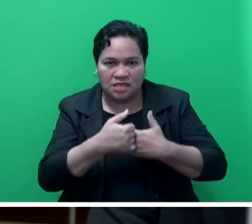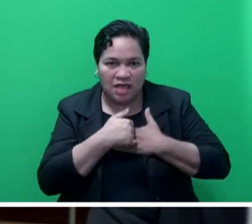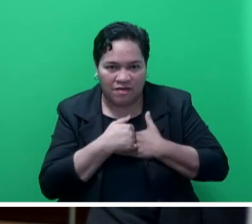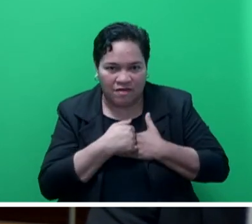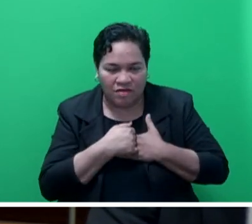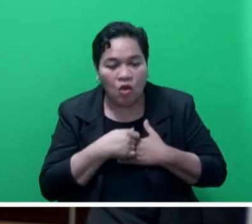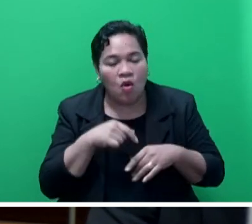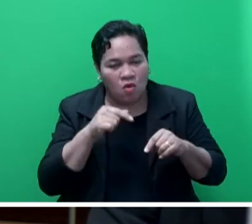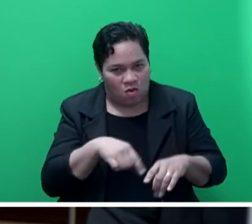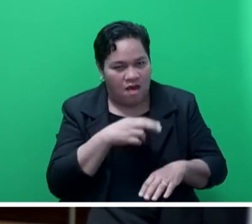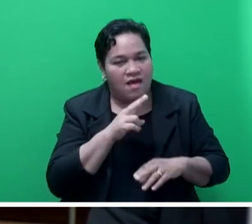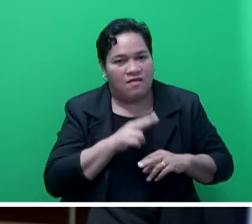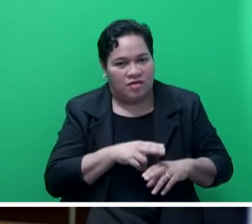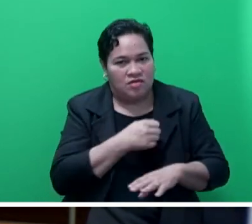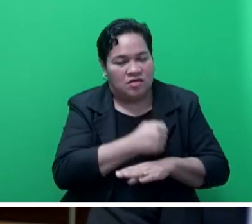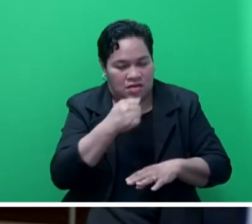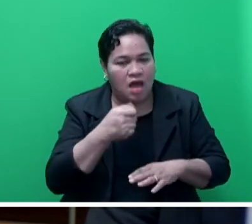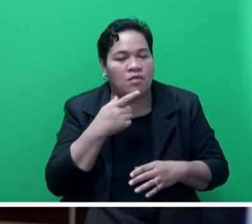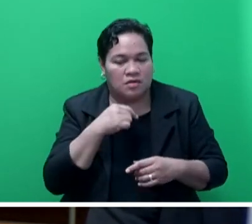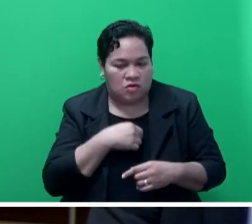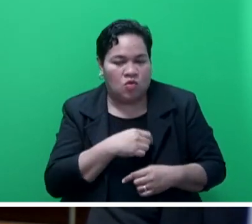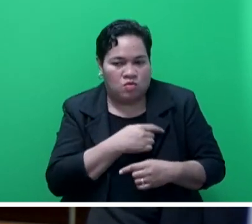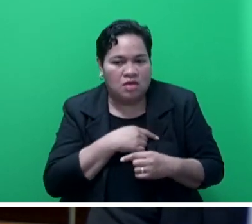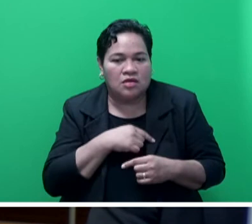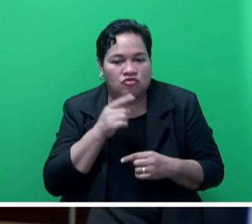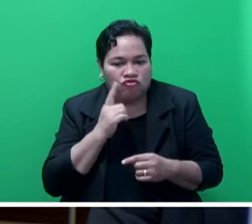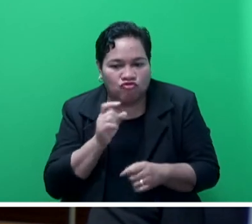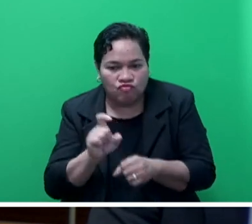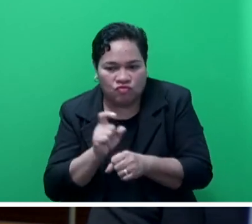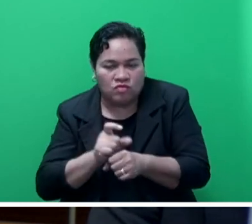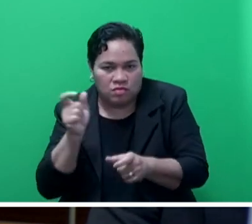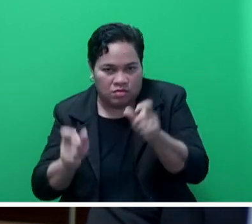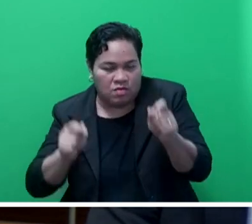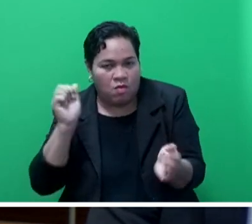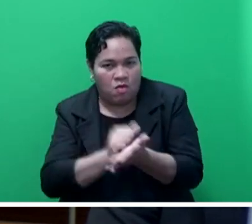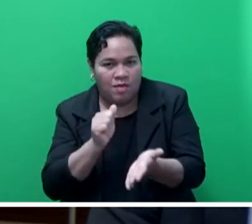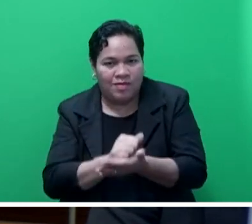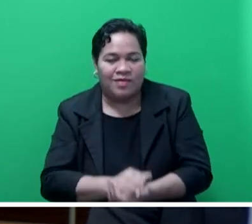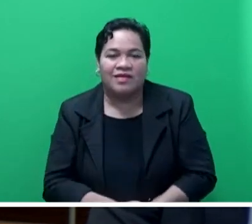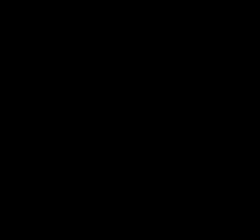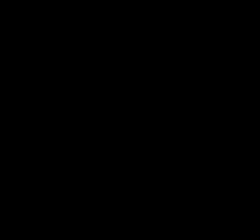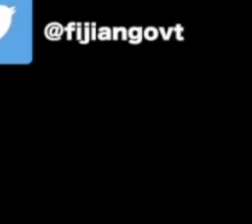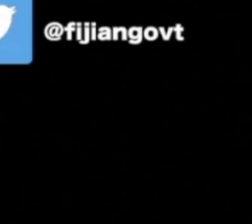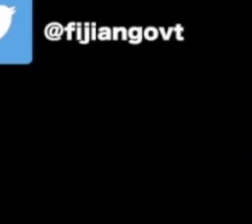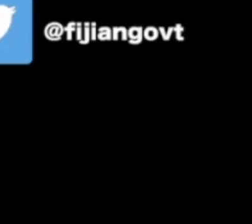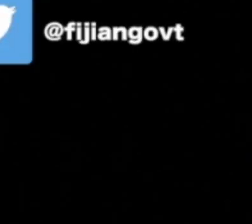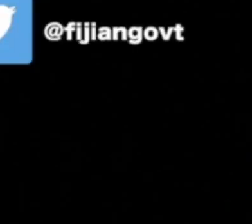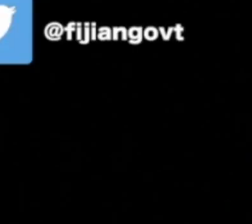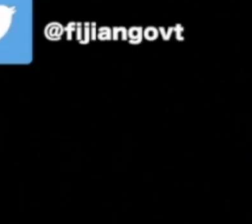actually enshrined in our National Development Plan. I hope that actually answers the questions and gives the House some information. Thank you.